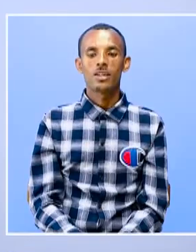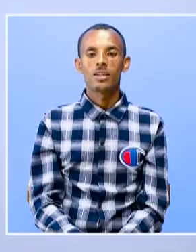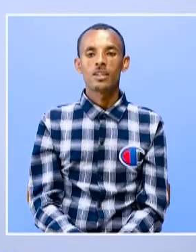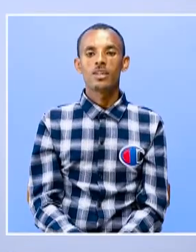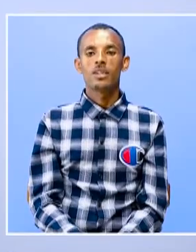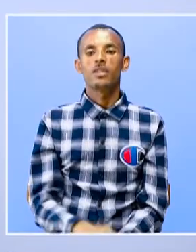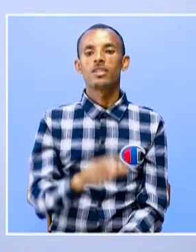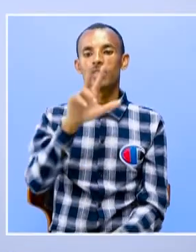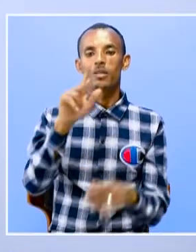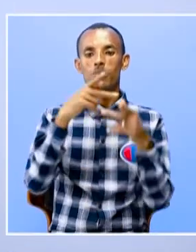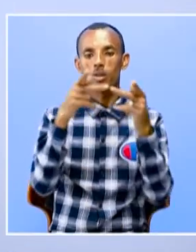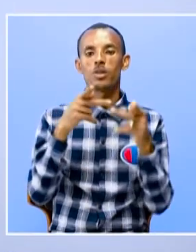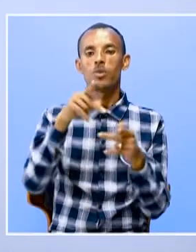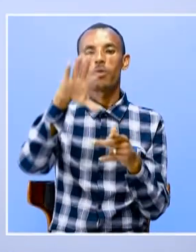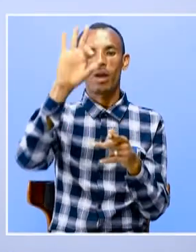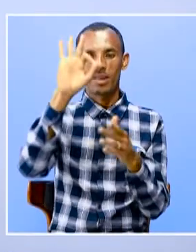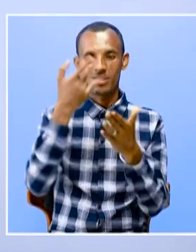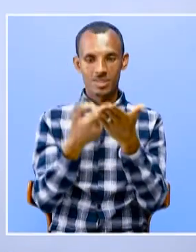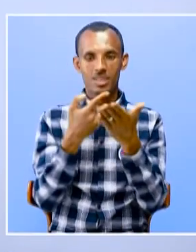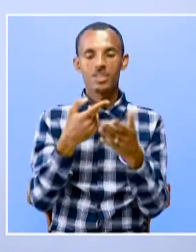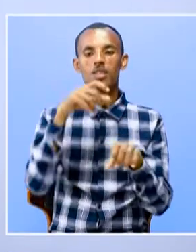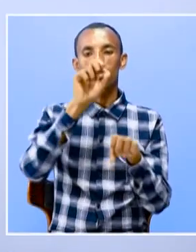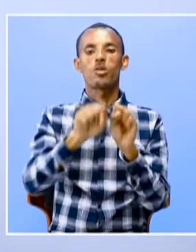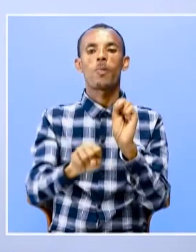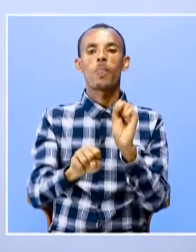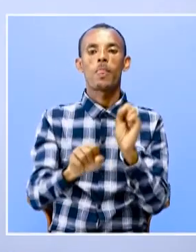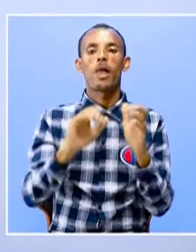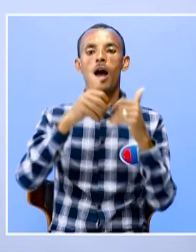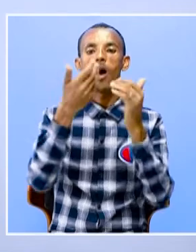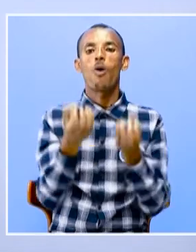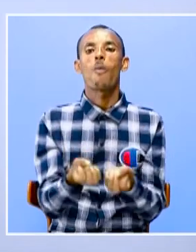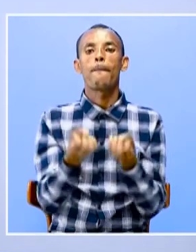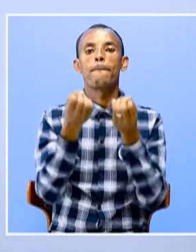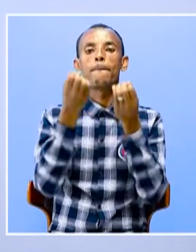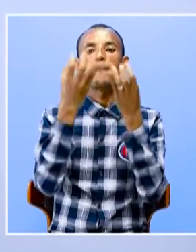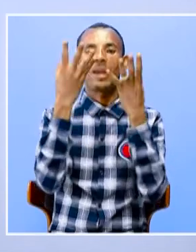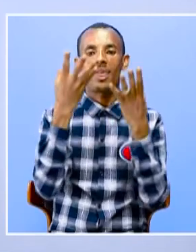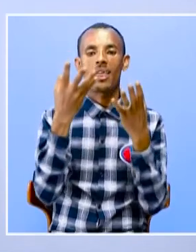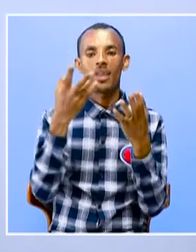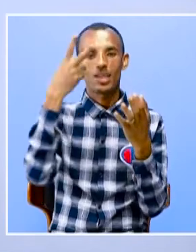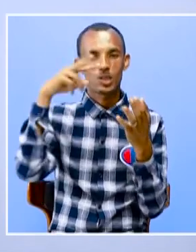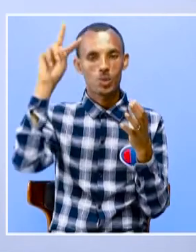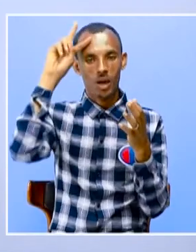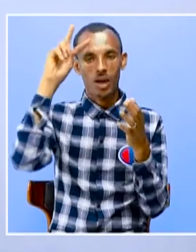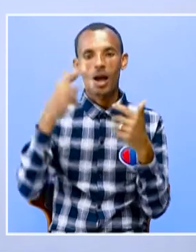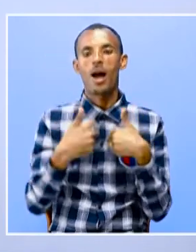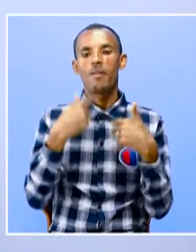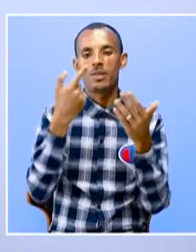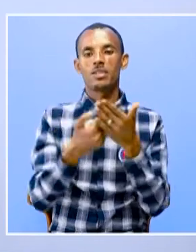3 pieces, you have this. So how many square units do you have in this